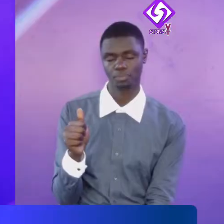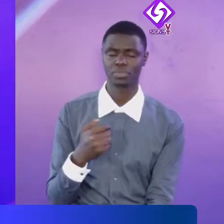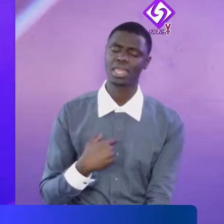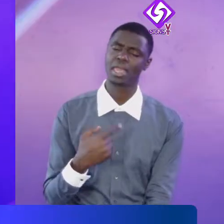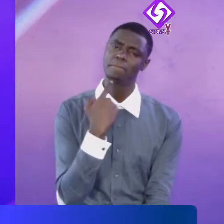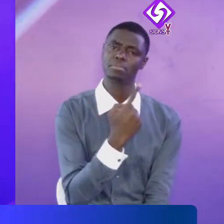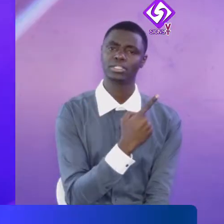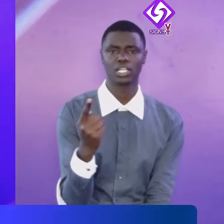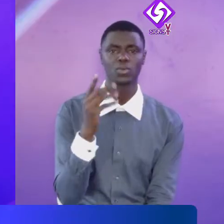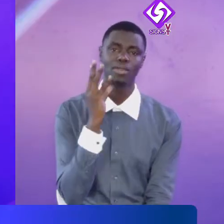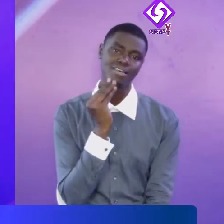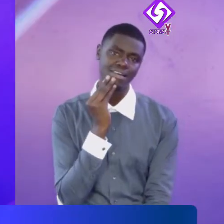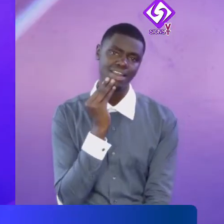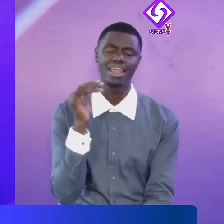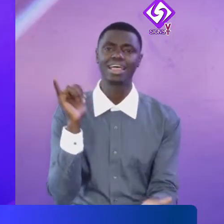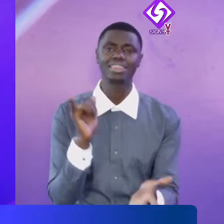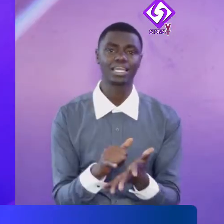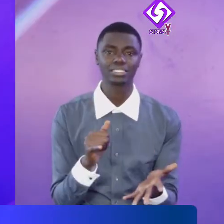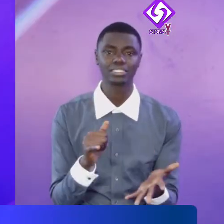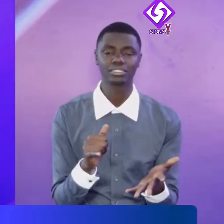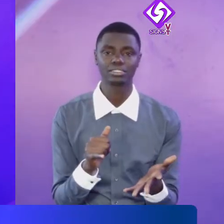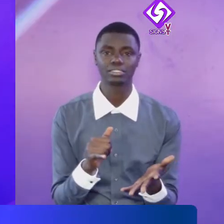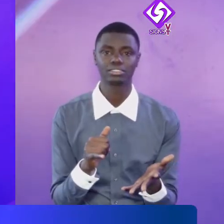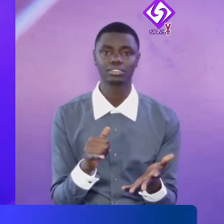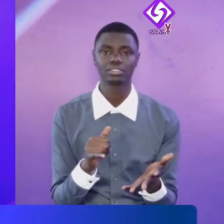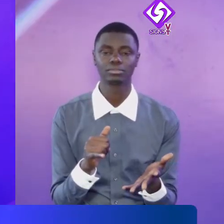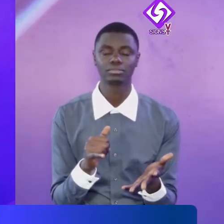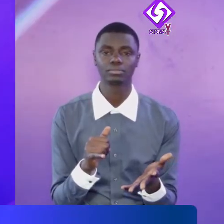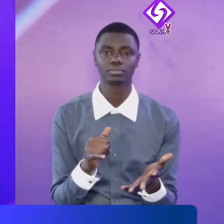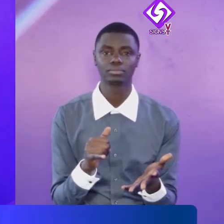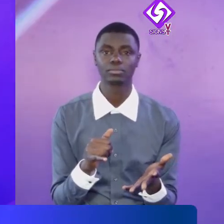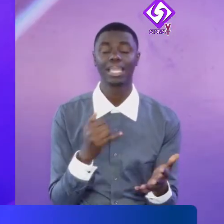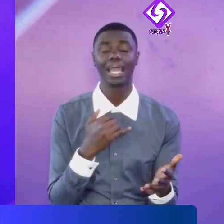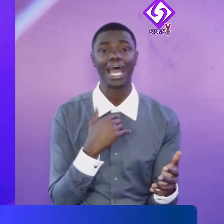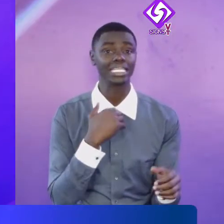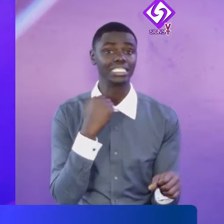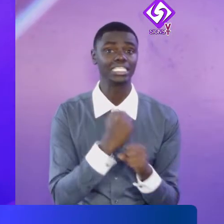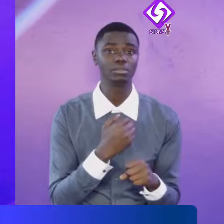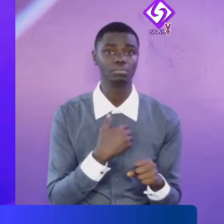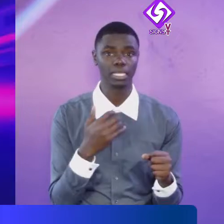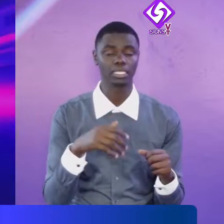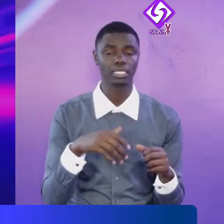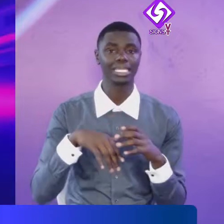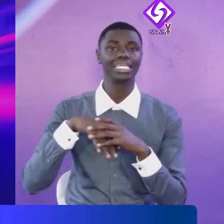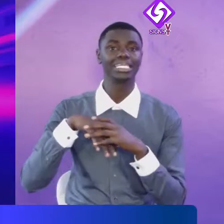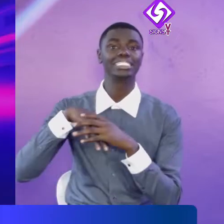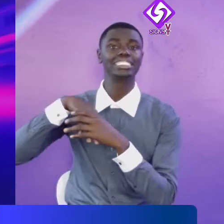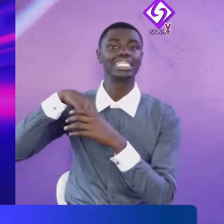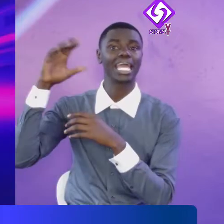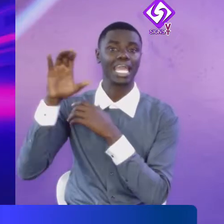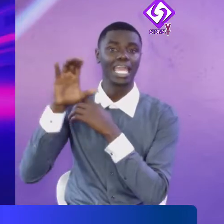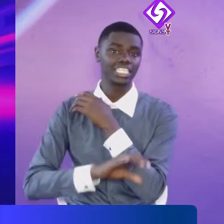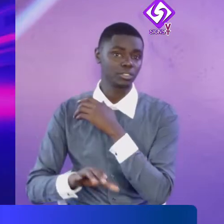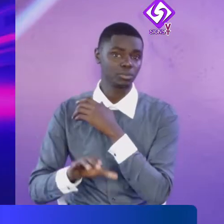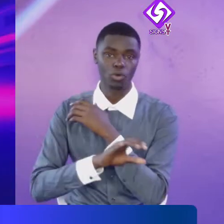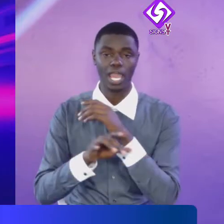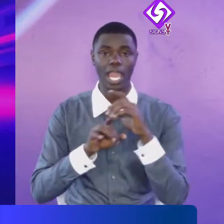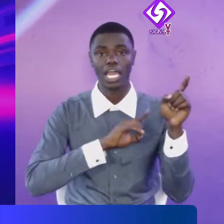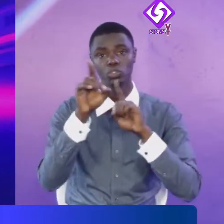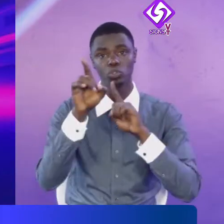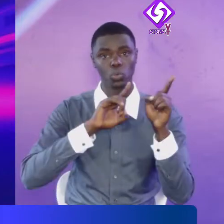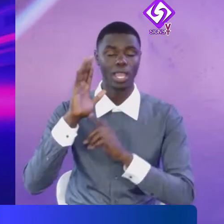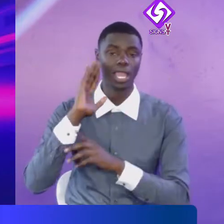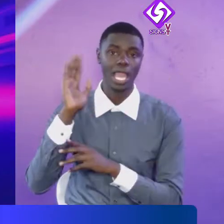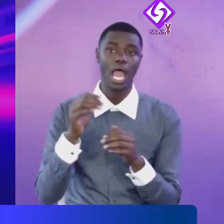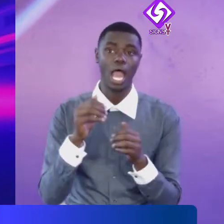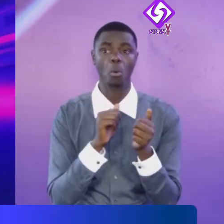Alan, that is what is taking me to go to do my diaspora tour. Because diaspora tour, I'm going to ask these